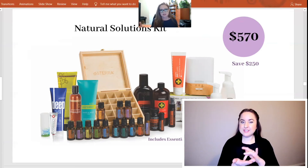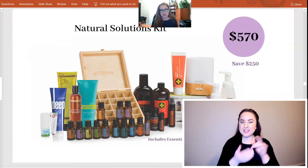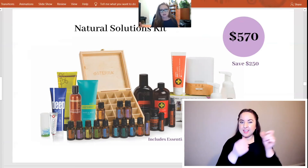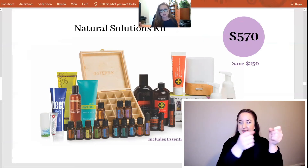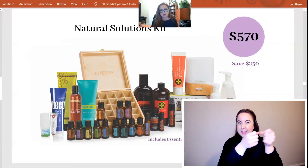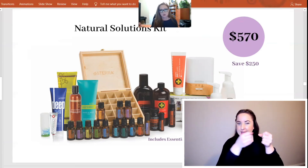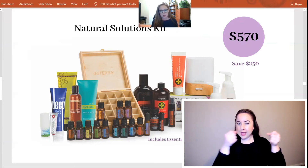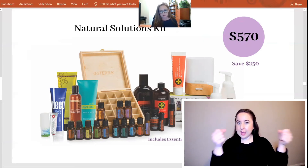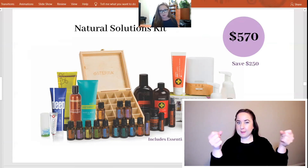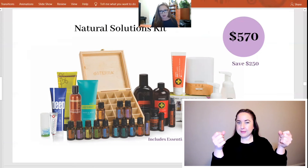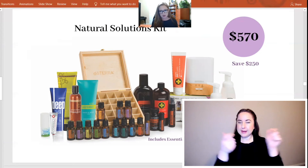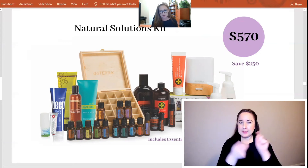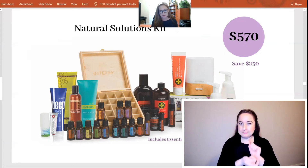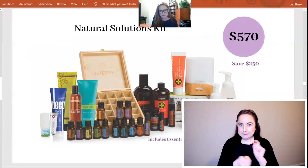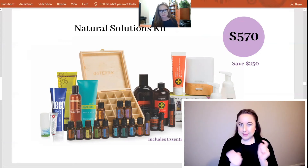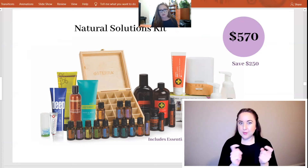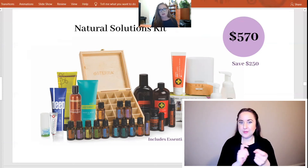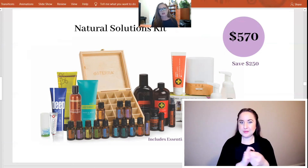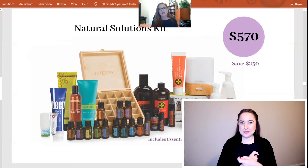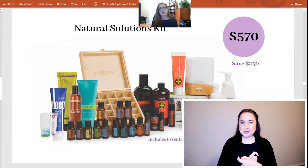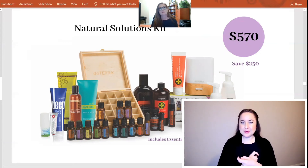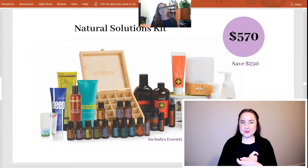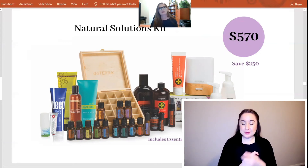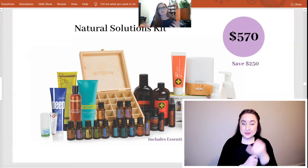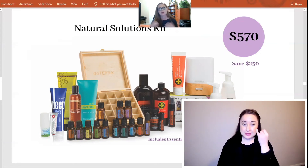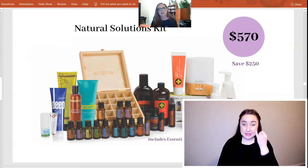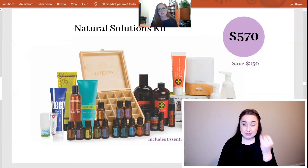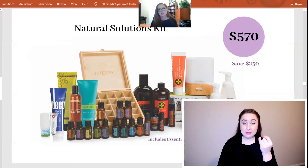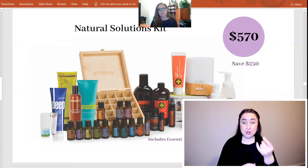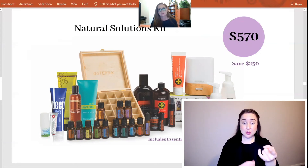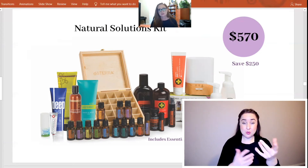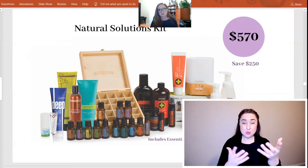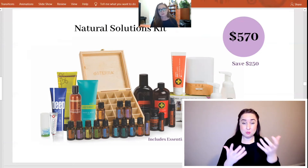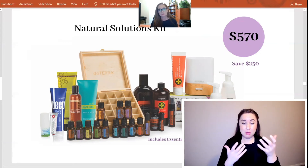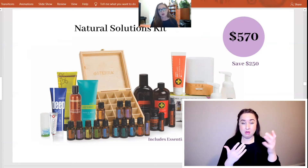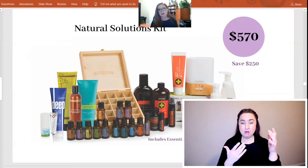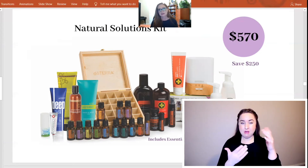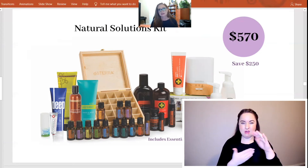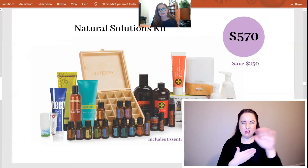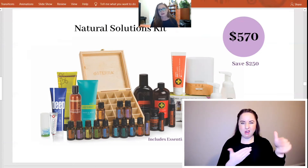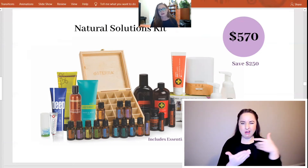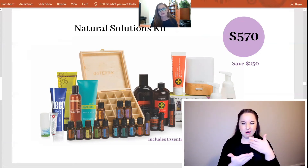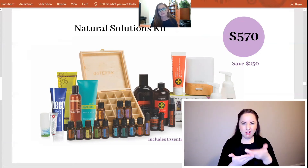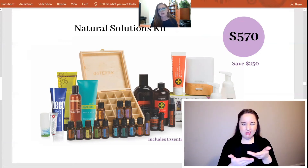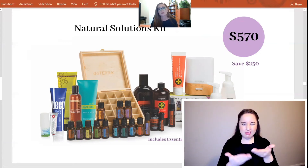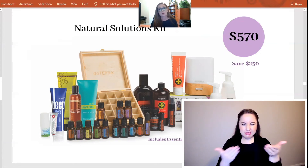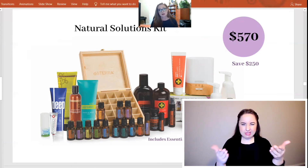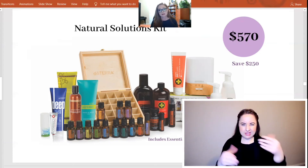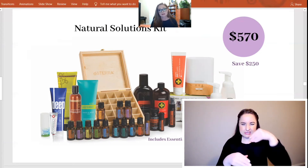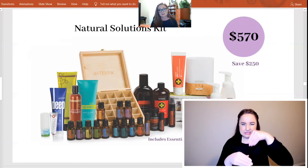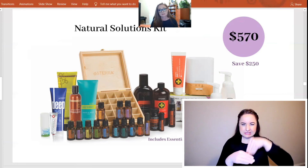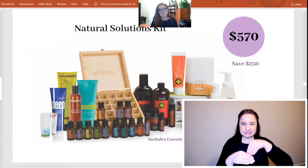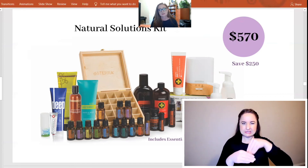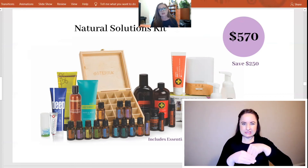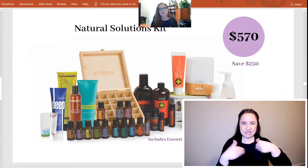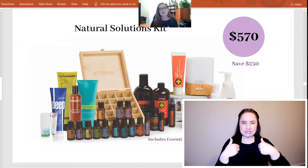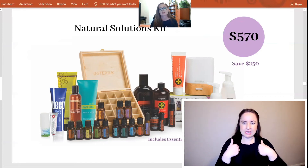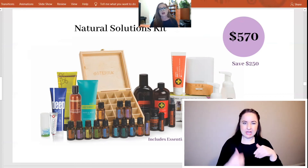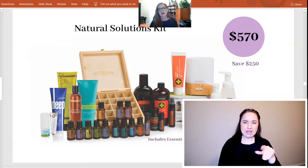toxins out, you know, out of your house and really bring in some some products, better products.